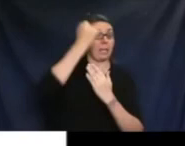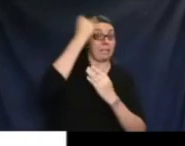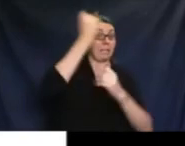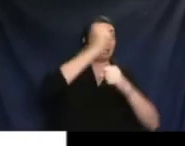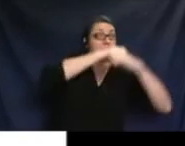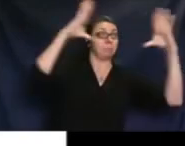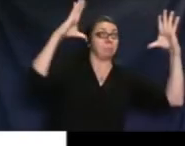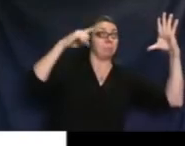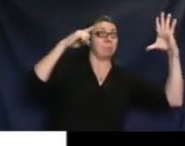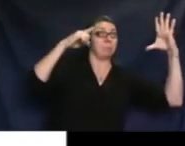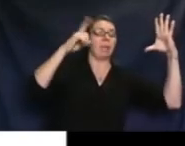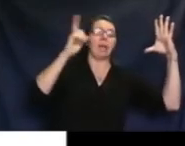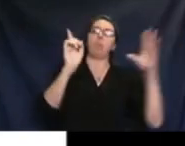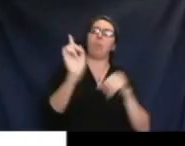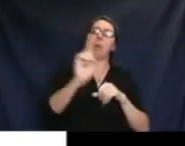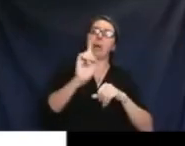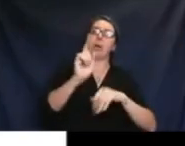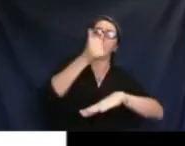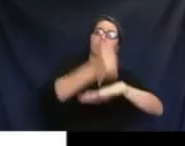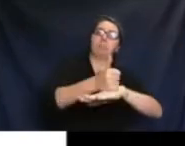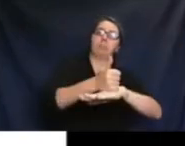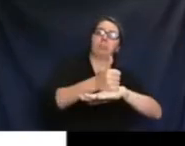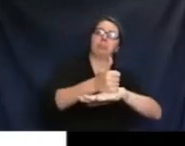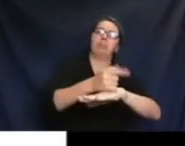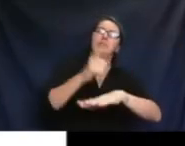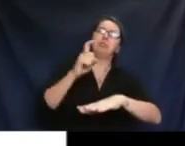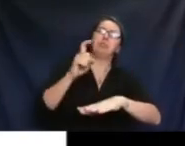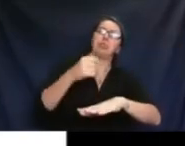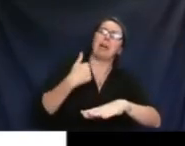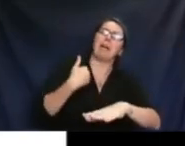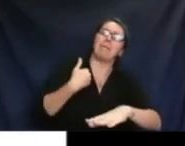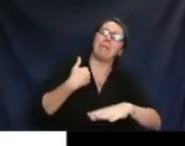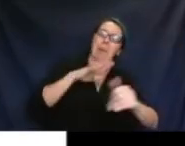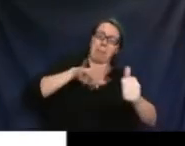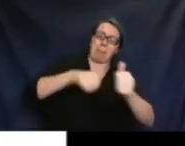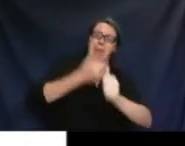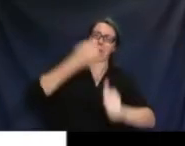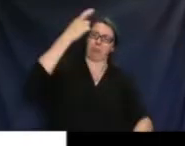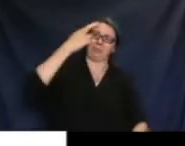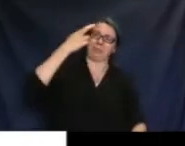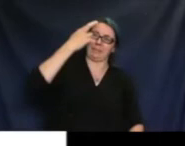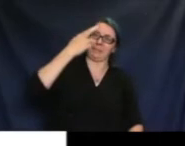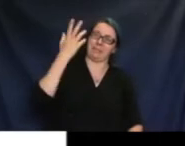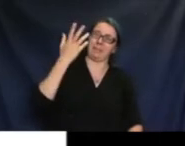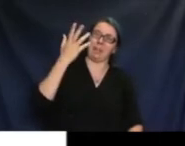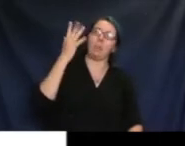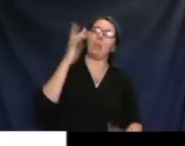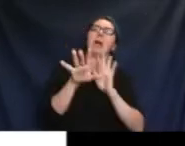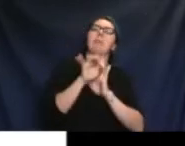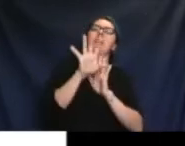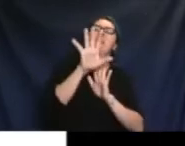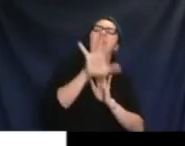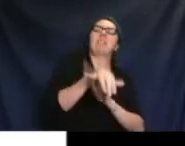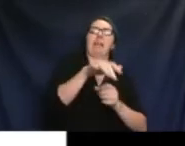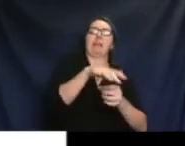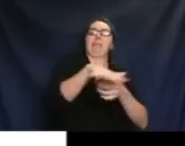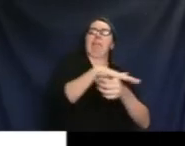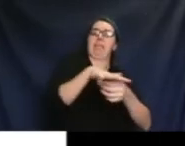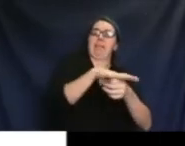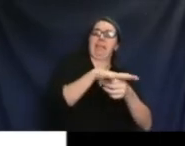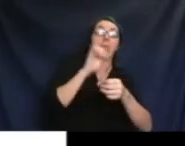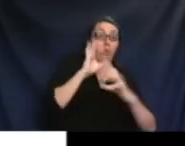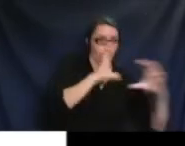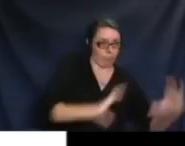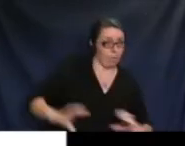but if there is a reason artistically that you're choosing a particular location, it's important in